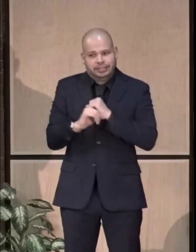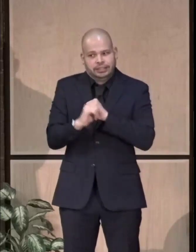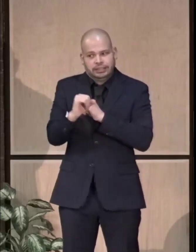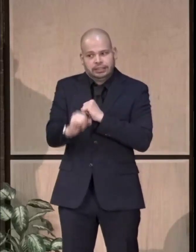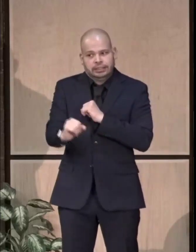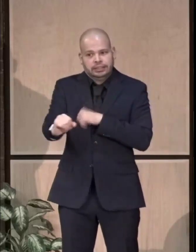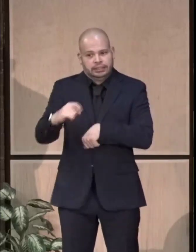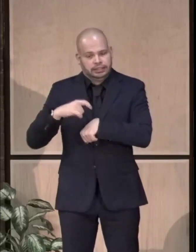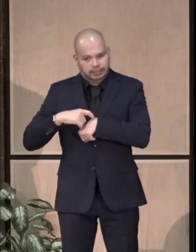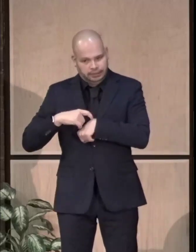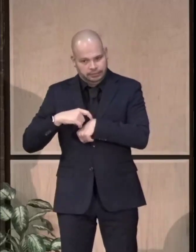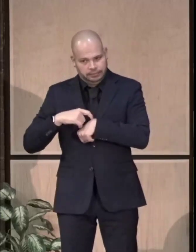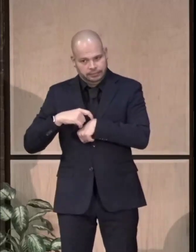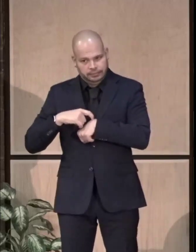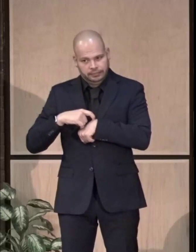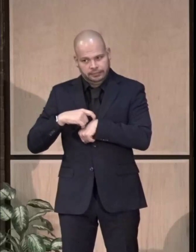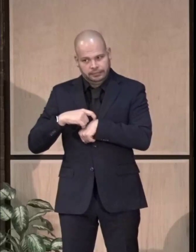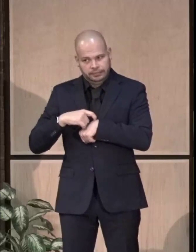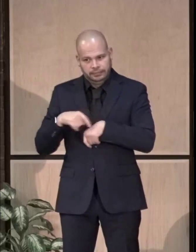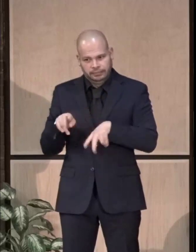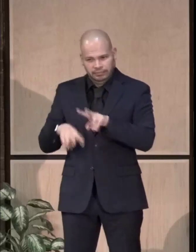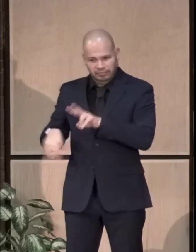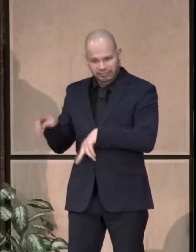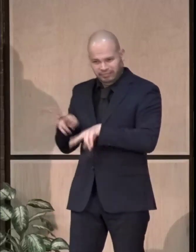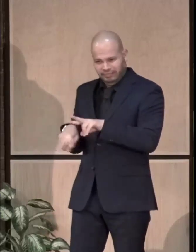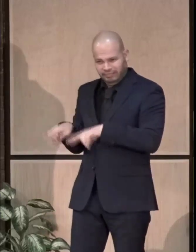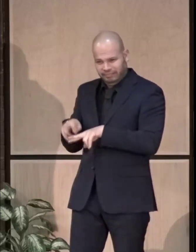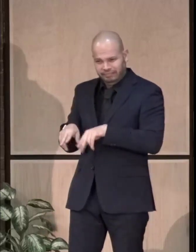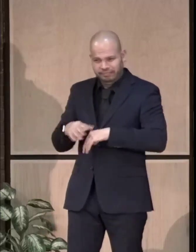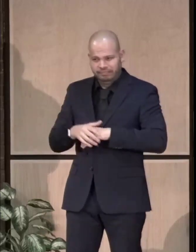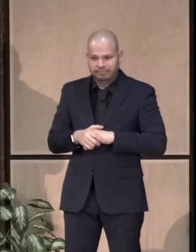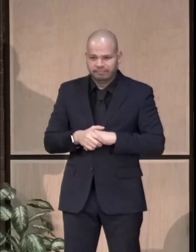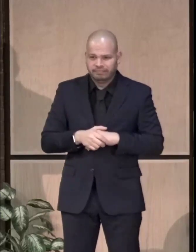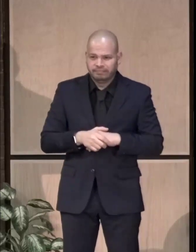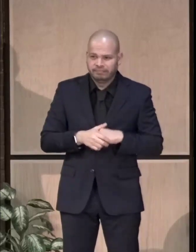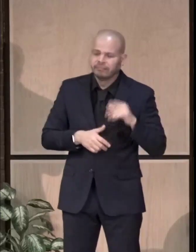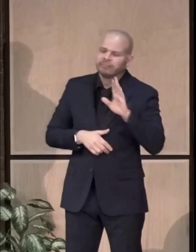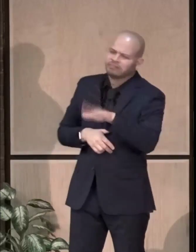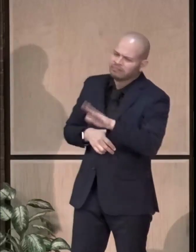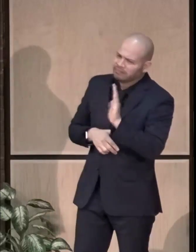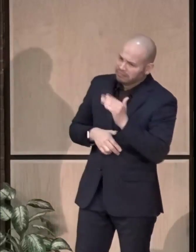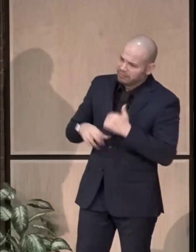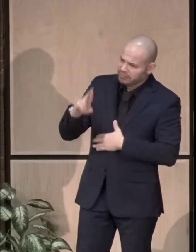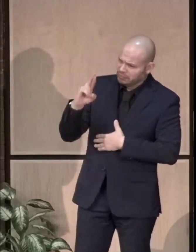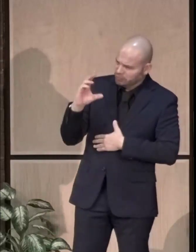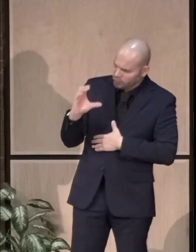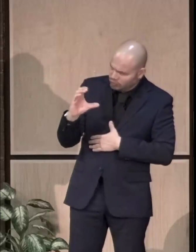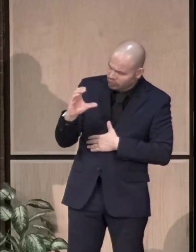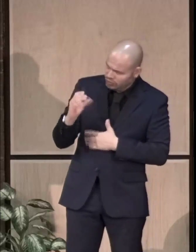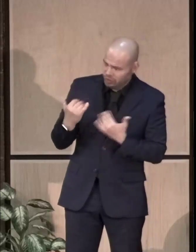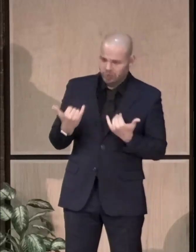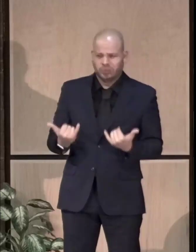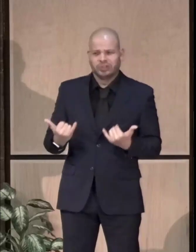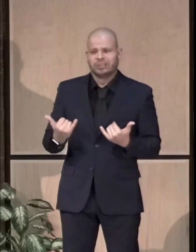is it fair to say that Card wanted to get out sooner than the doctors thought he should get out? Yes, from my conversation